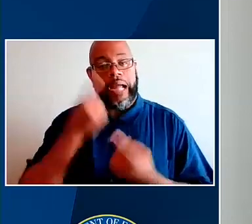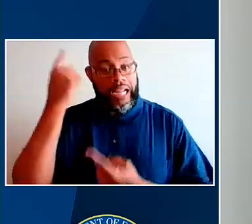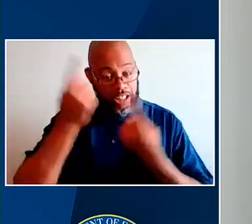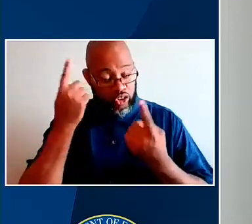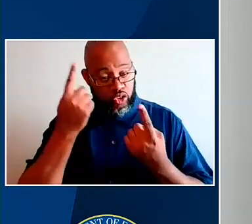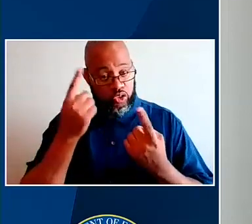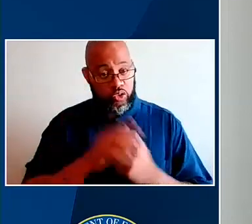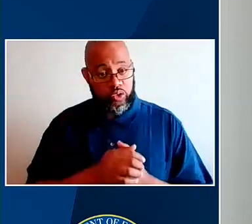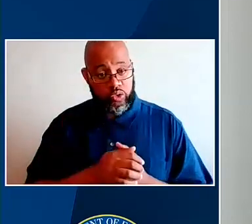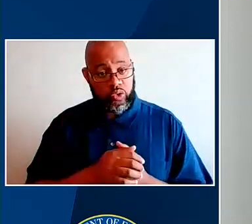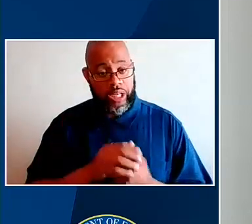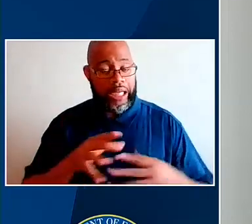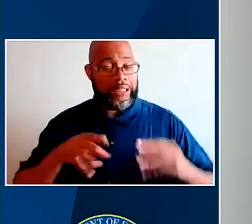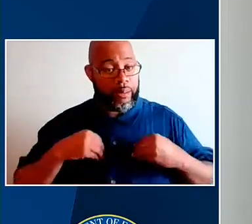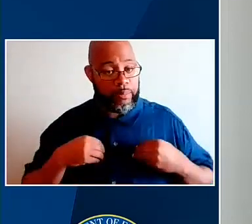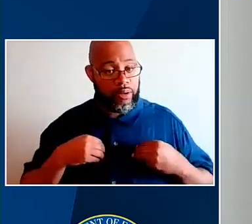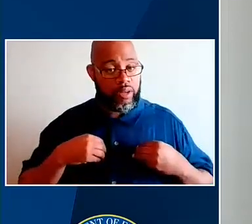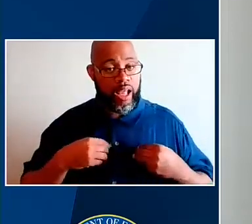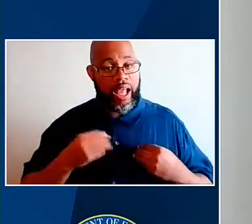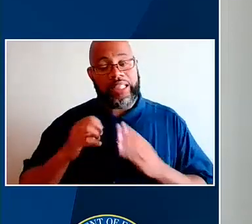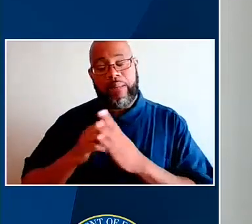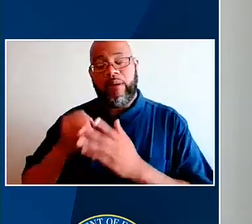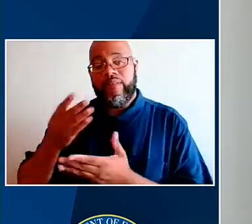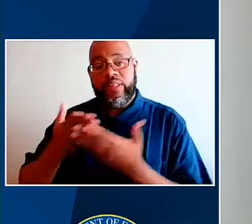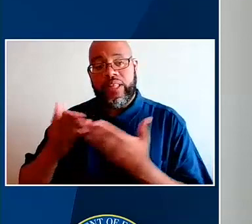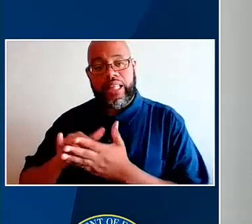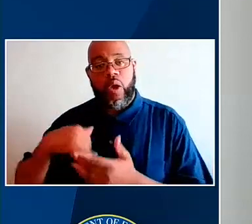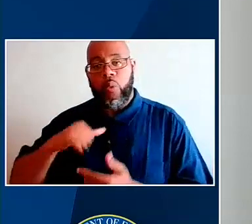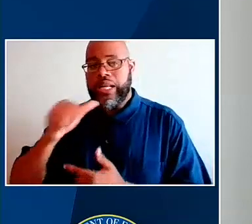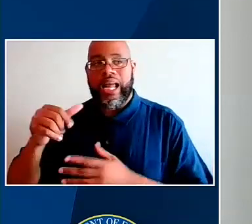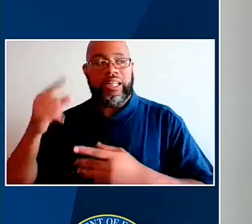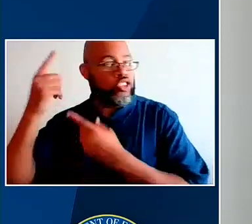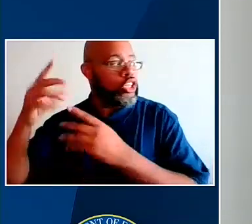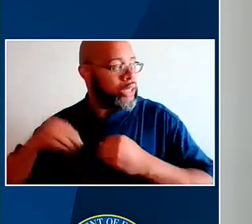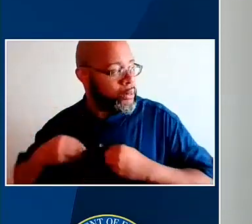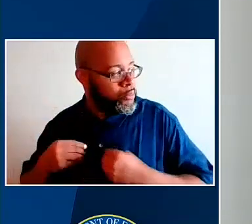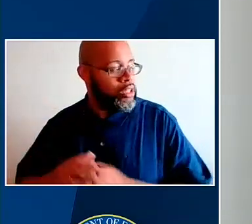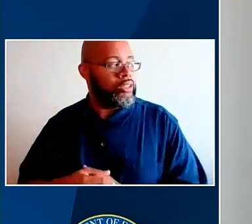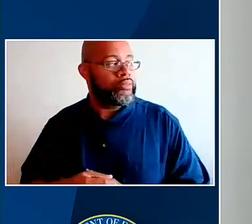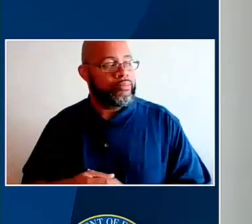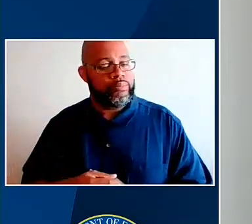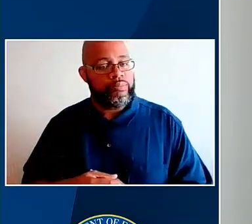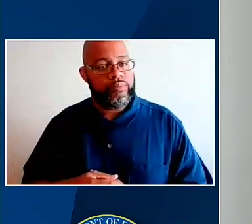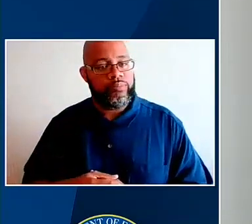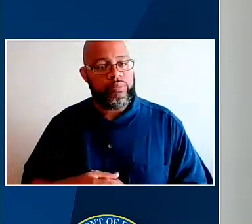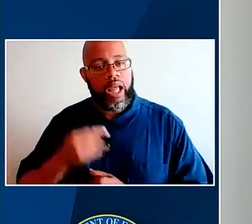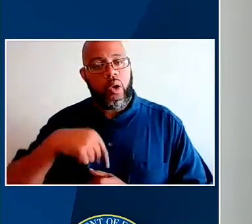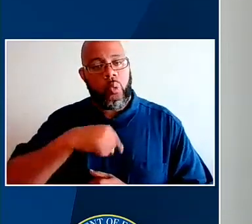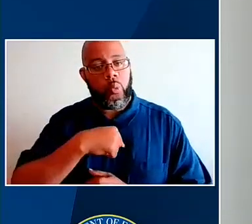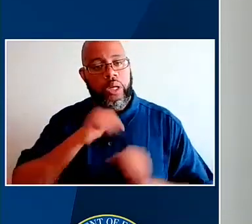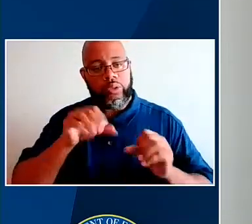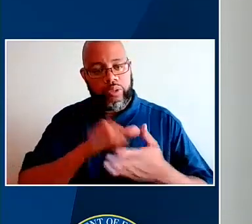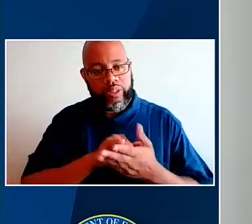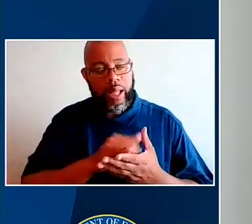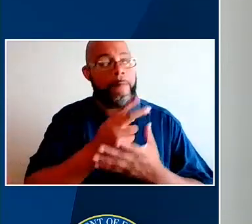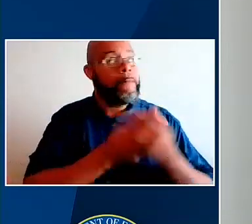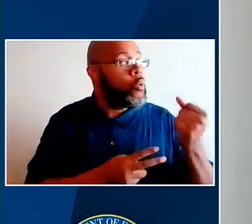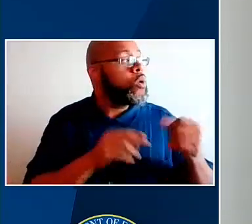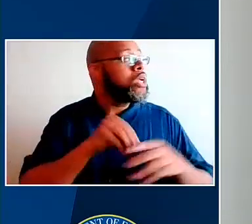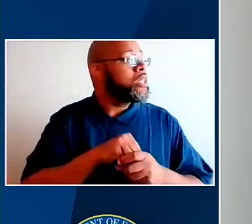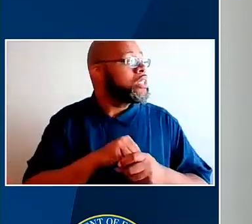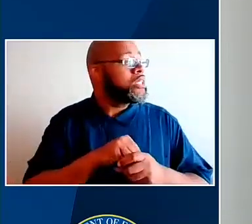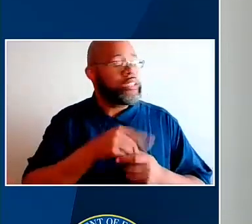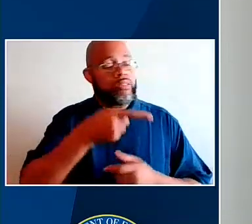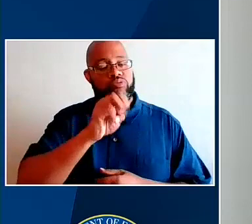be acceptable and examples of things that we would not consider to be acceptable. And we could do that both in the preamble